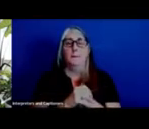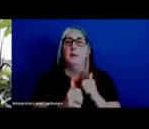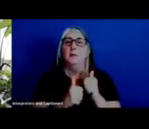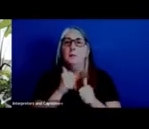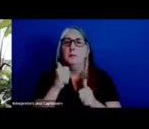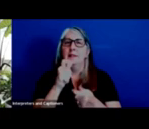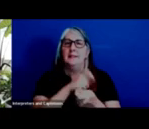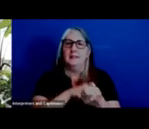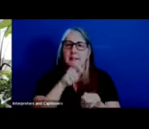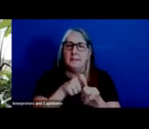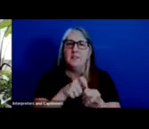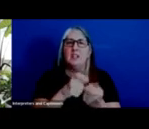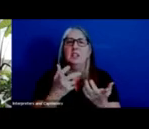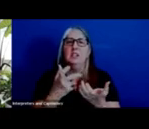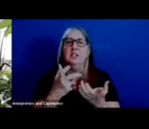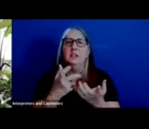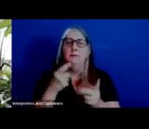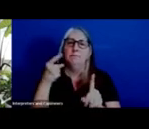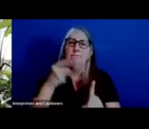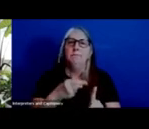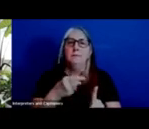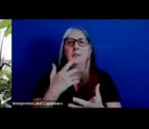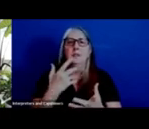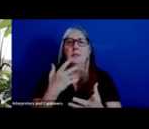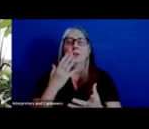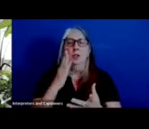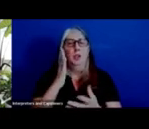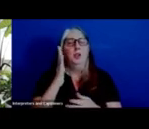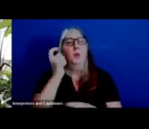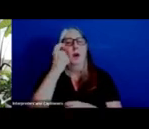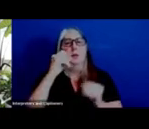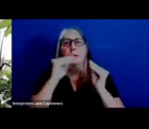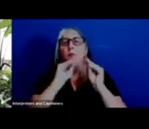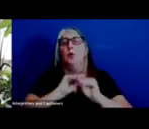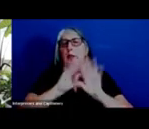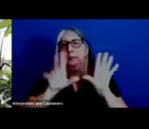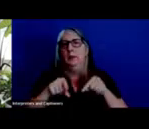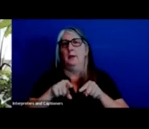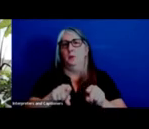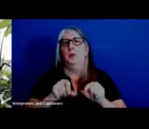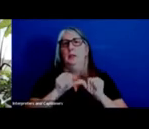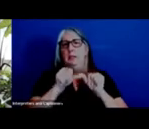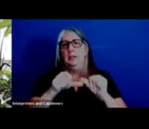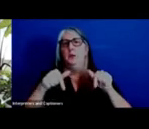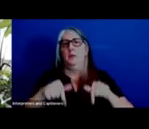particularly salient for reasons that will become clear as we continue to the discussion.